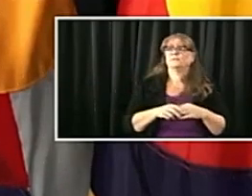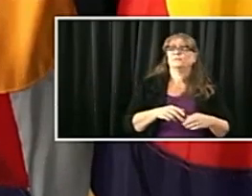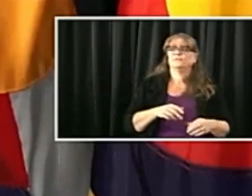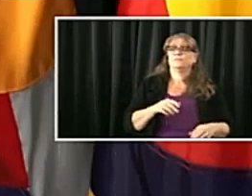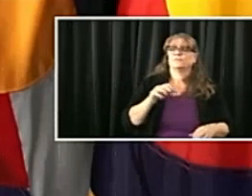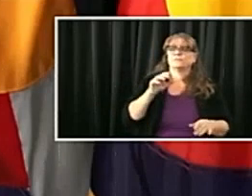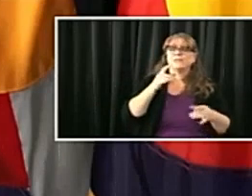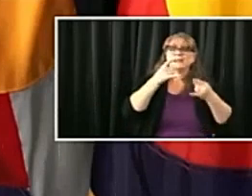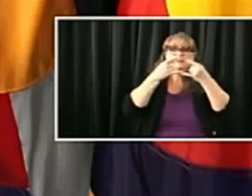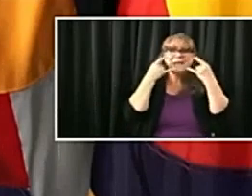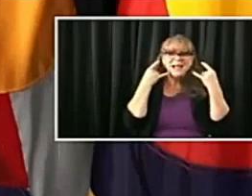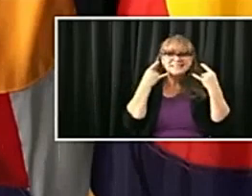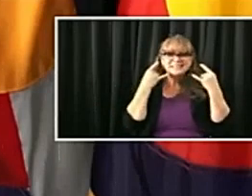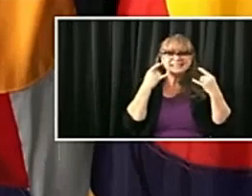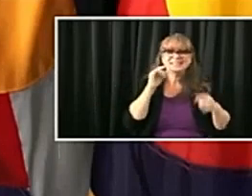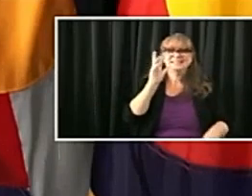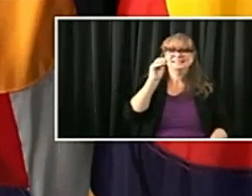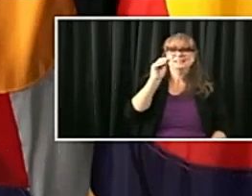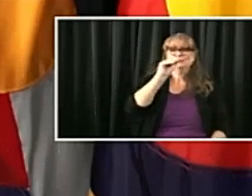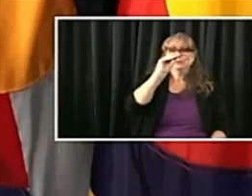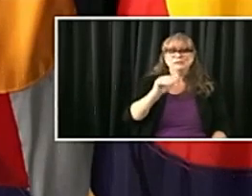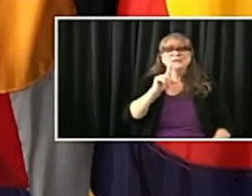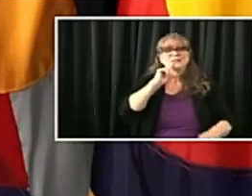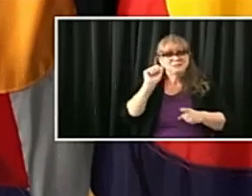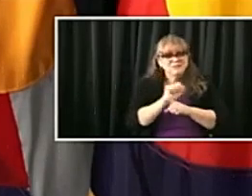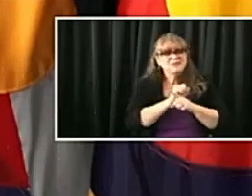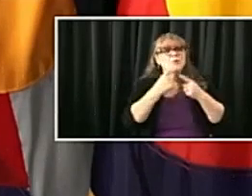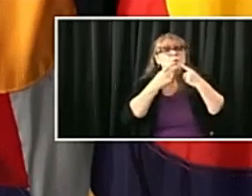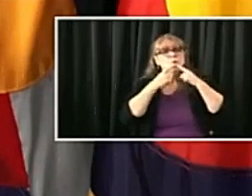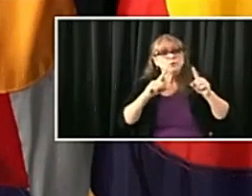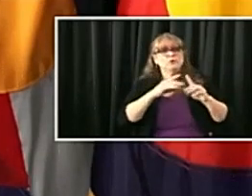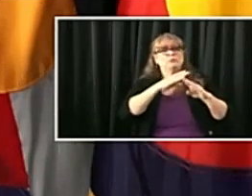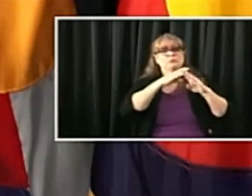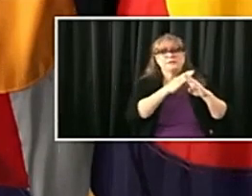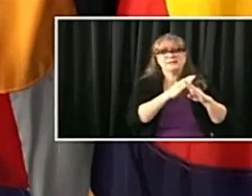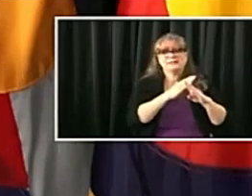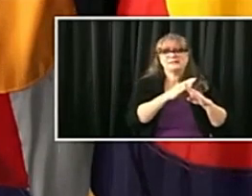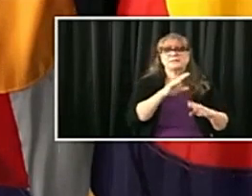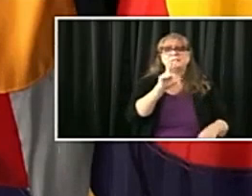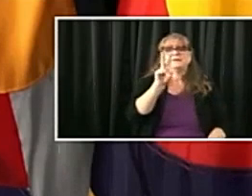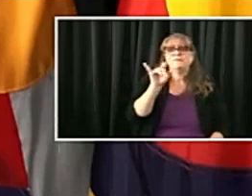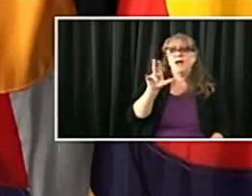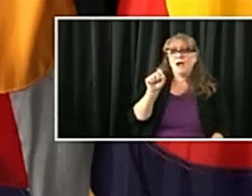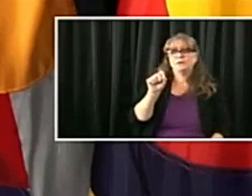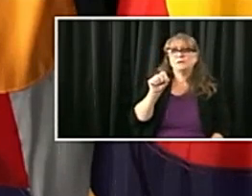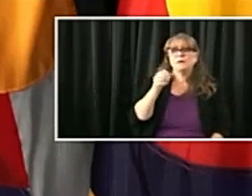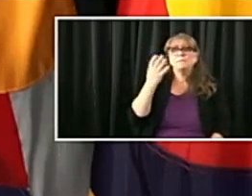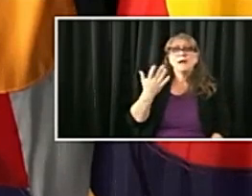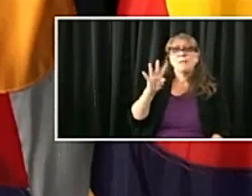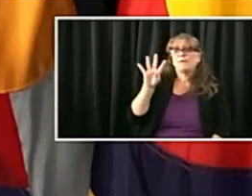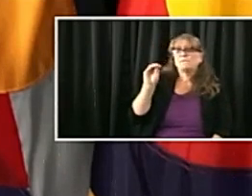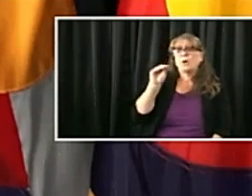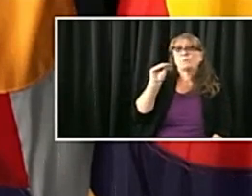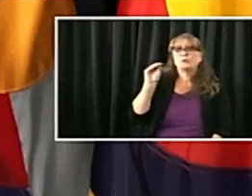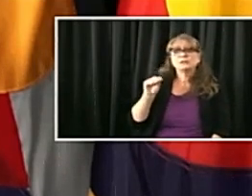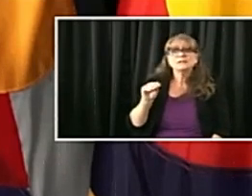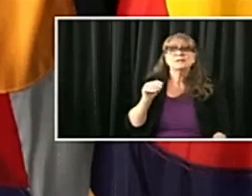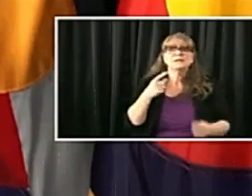effective against the virus, it might be 40% against the variant. So the same methods work: social